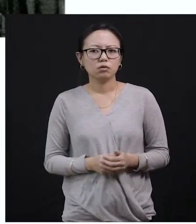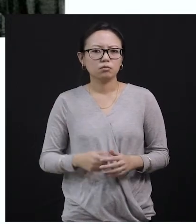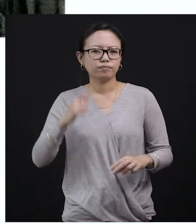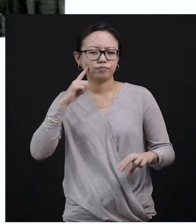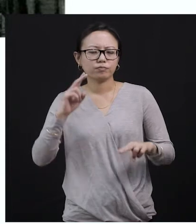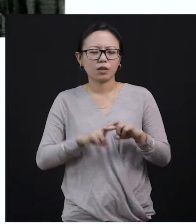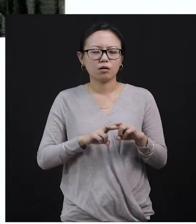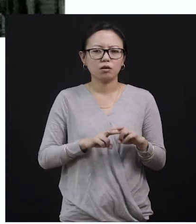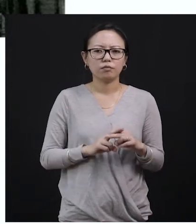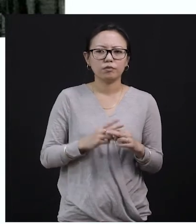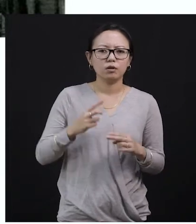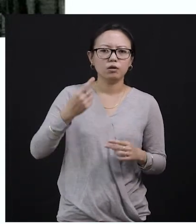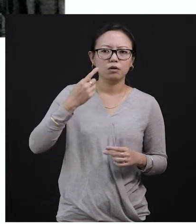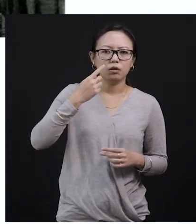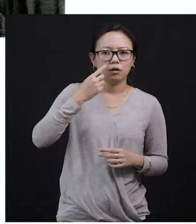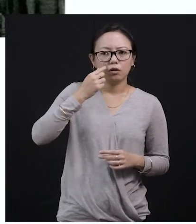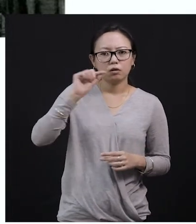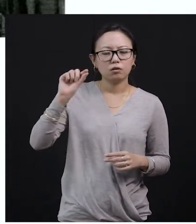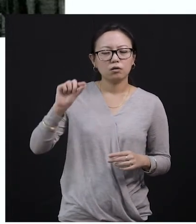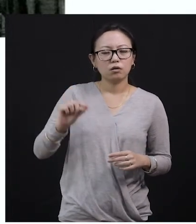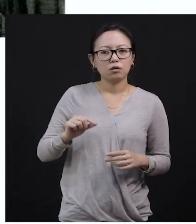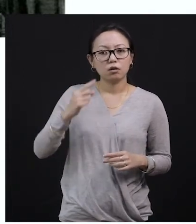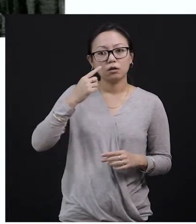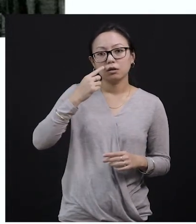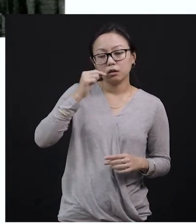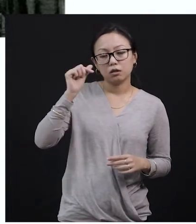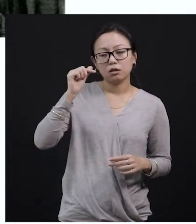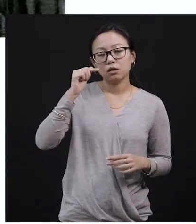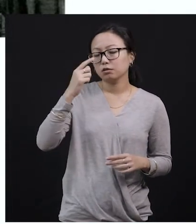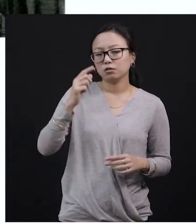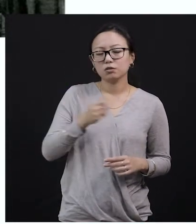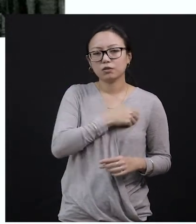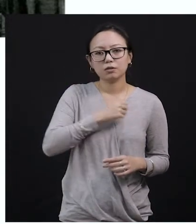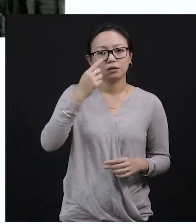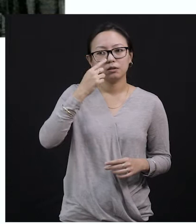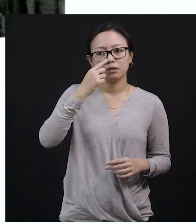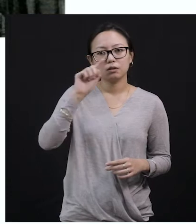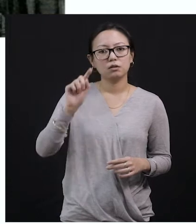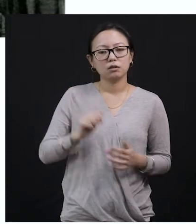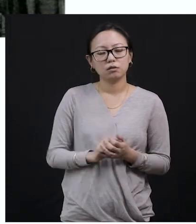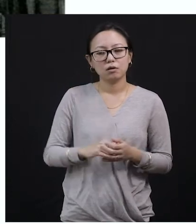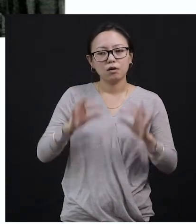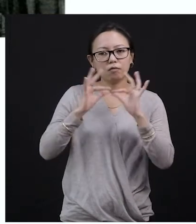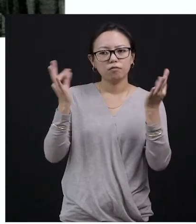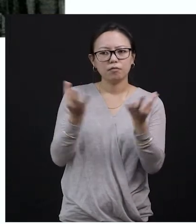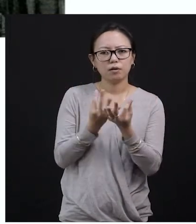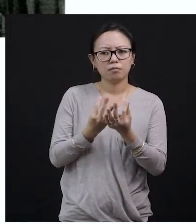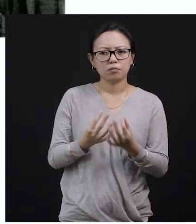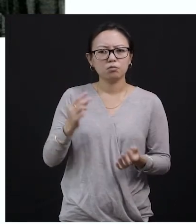rich family, then the girl's family used to give them expensive presents, okay? So